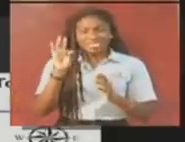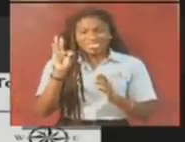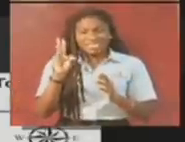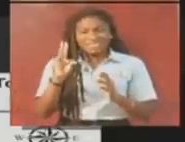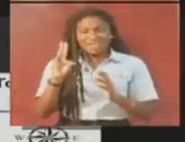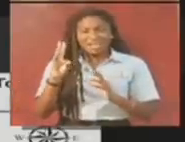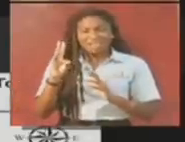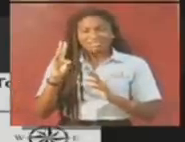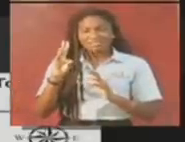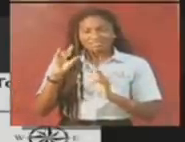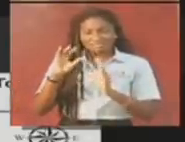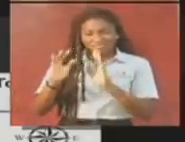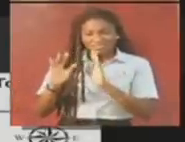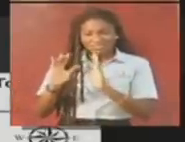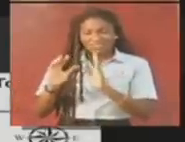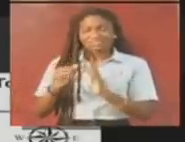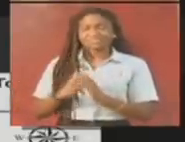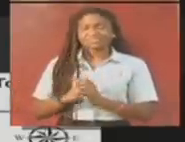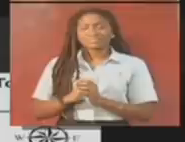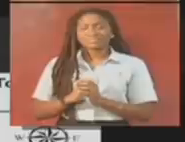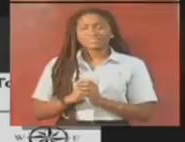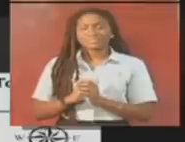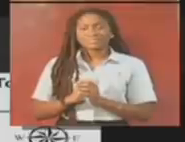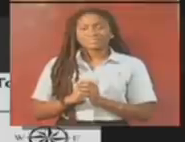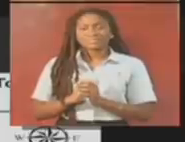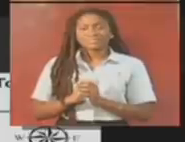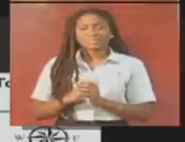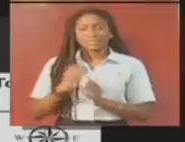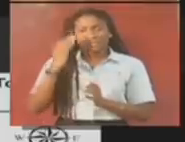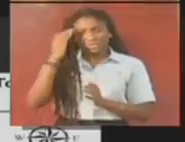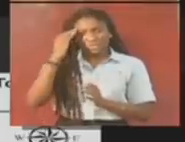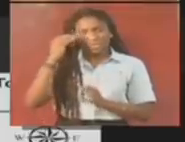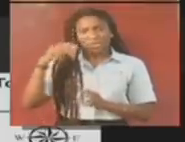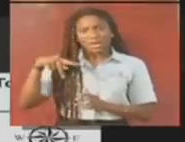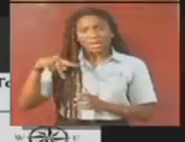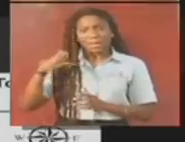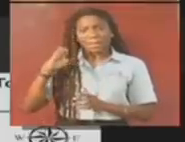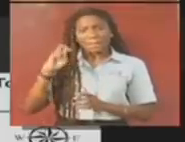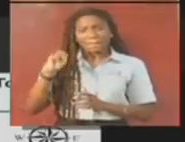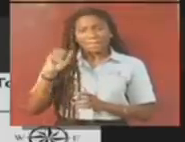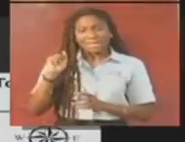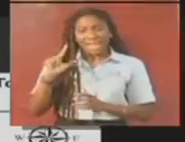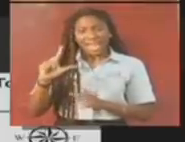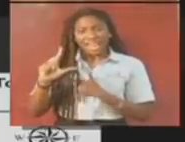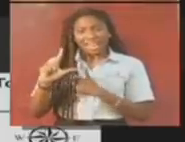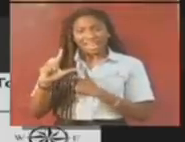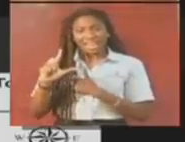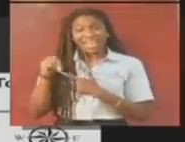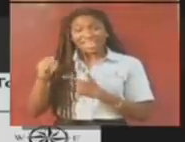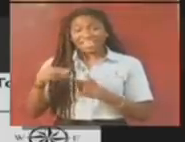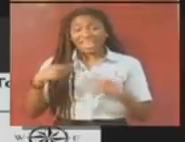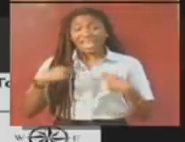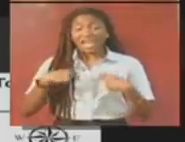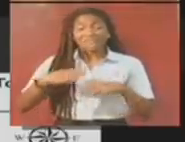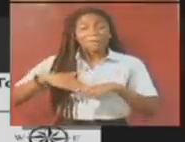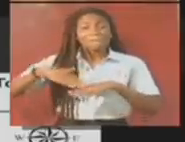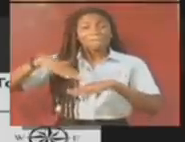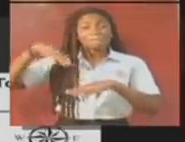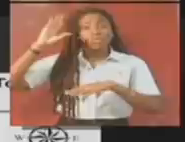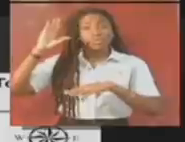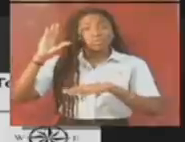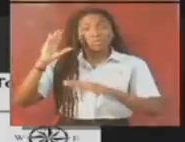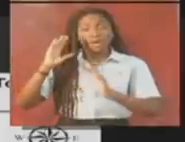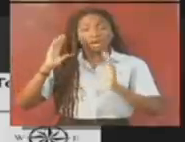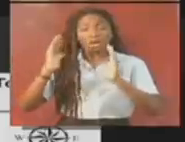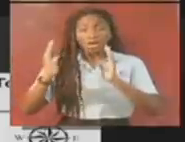particular time, the San Francisco Penal area would have recorded the highest number of cases out of all the communities.